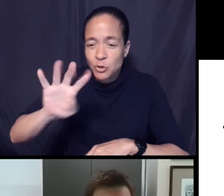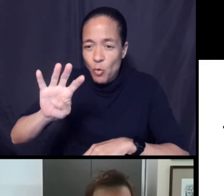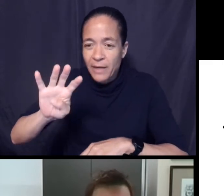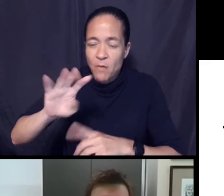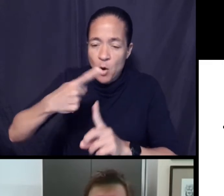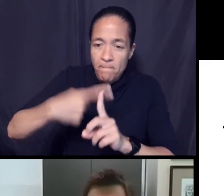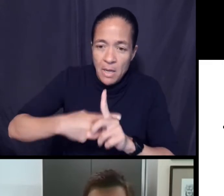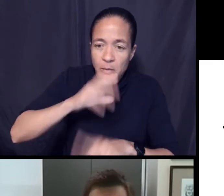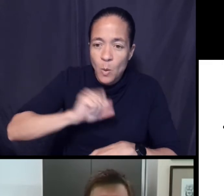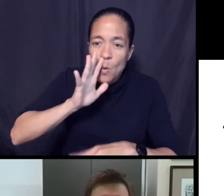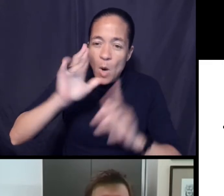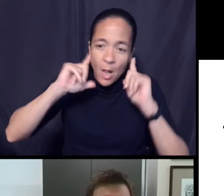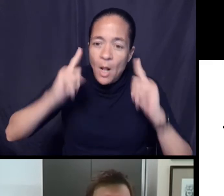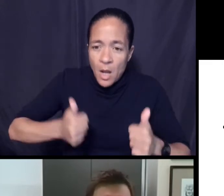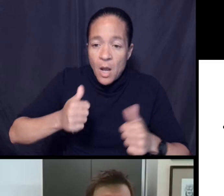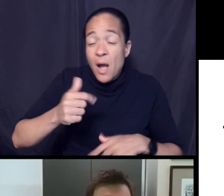age 6, early